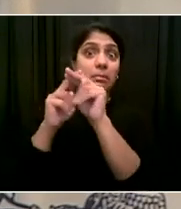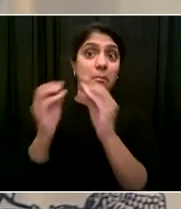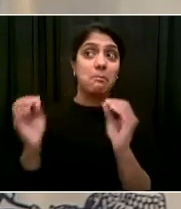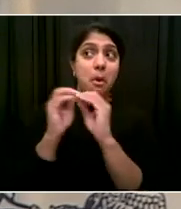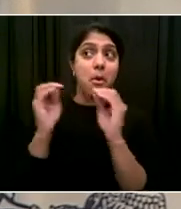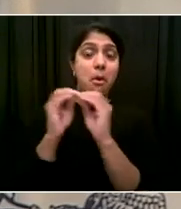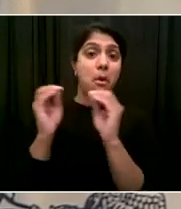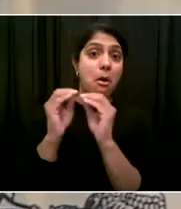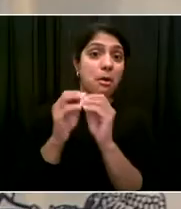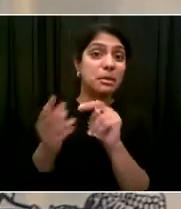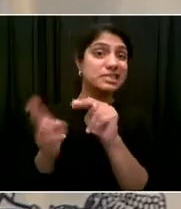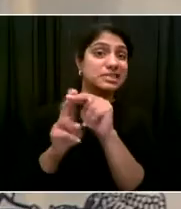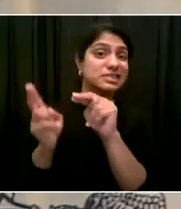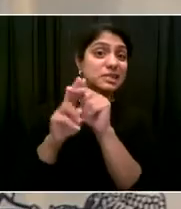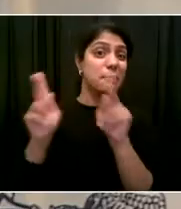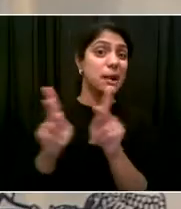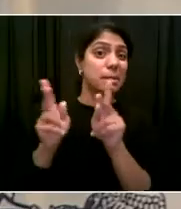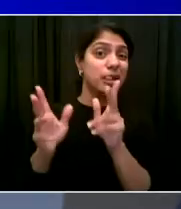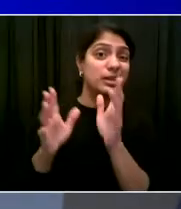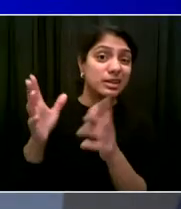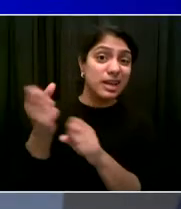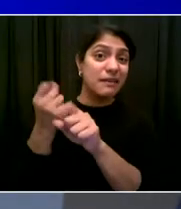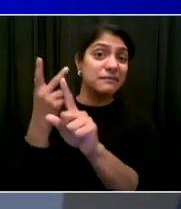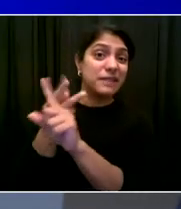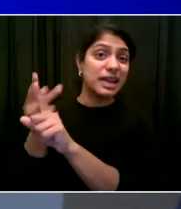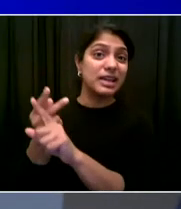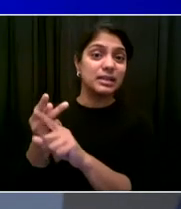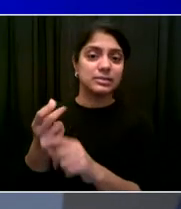doses administered to date,